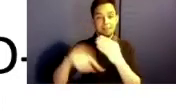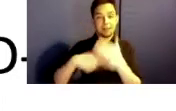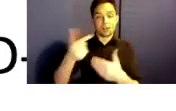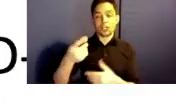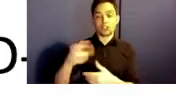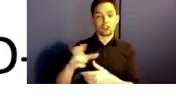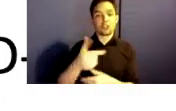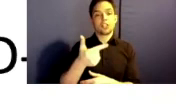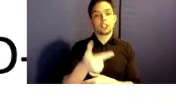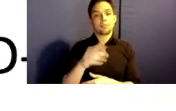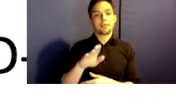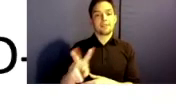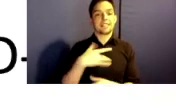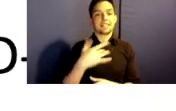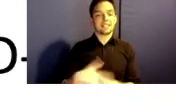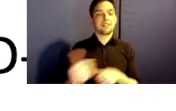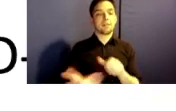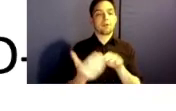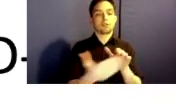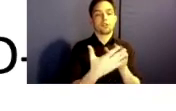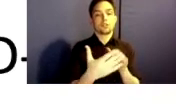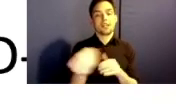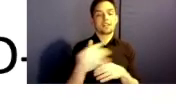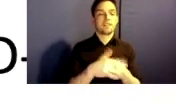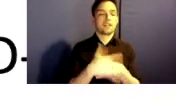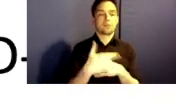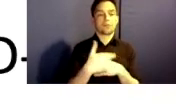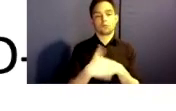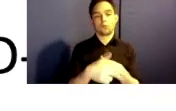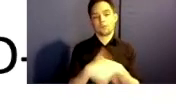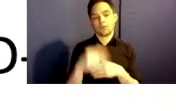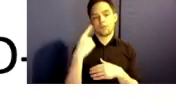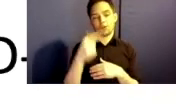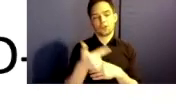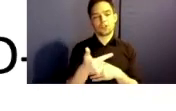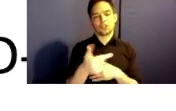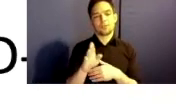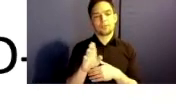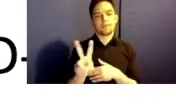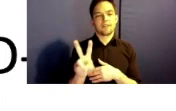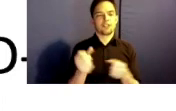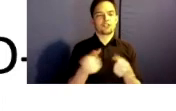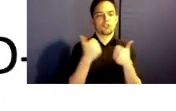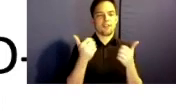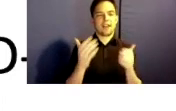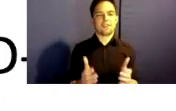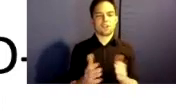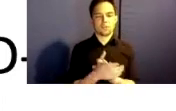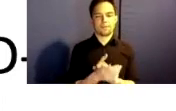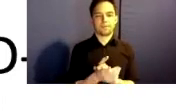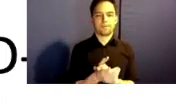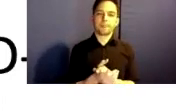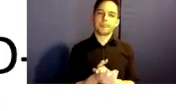sensitive approaches and available referral pathways for GBV survivors. And this campaign could